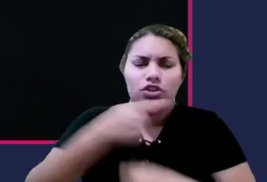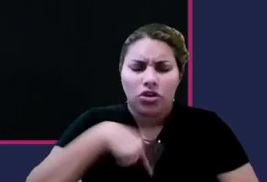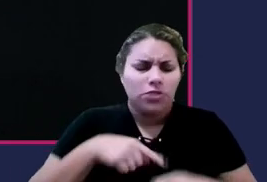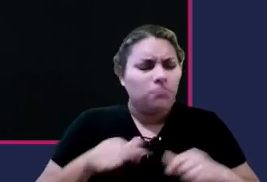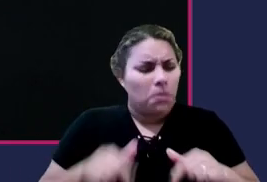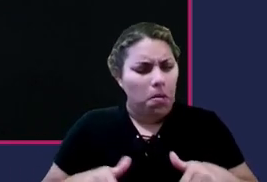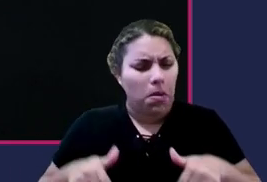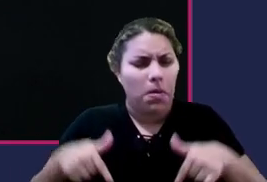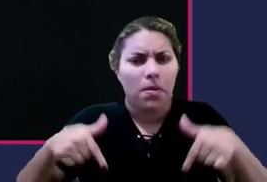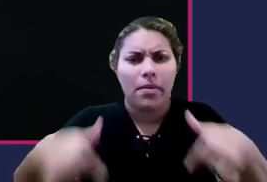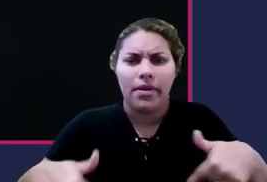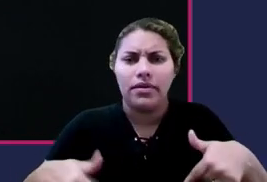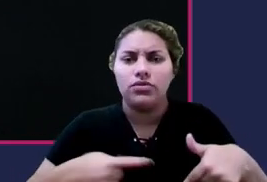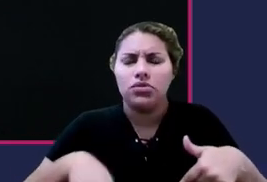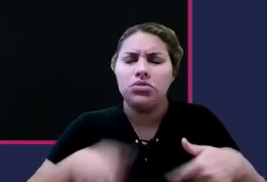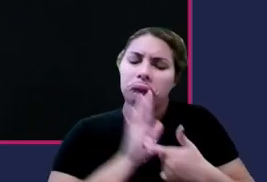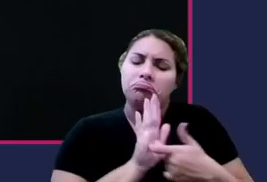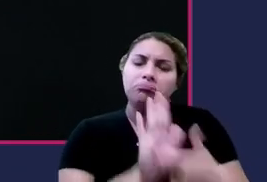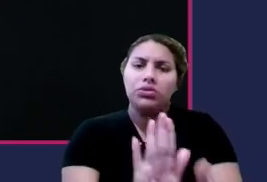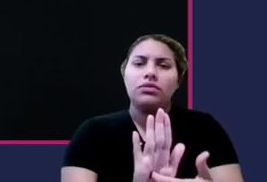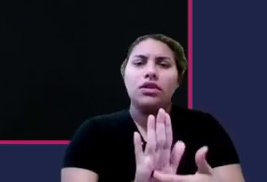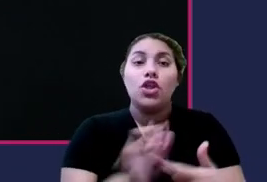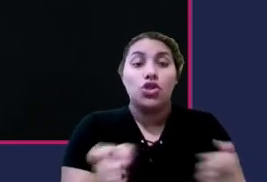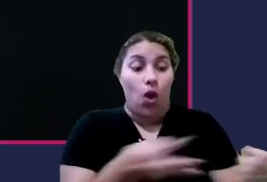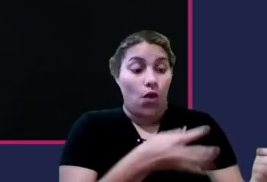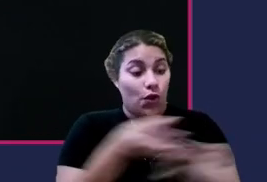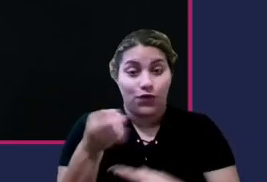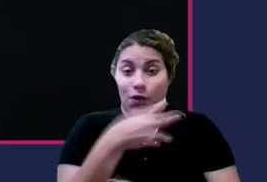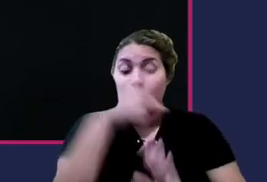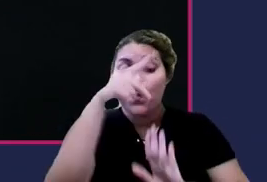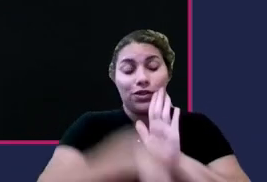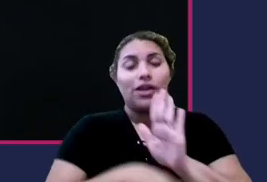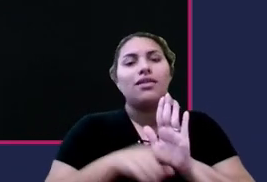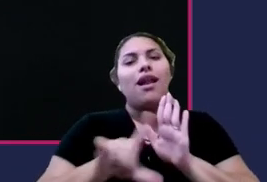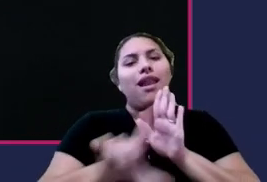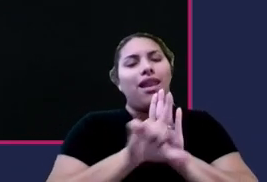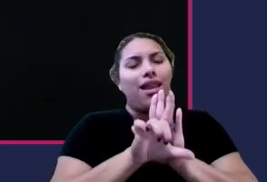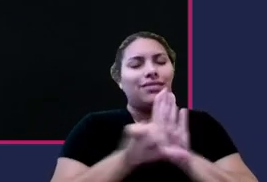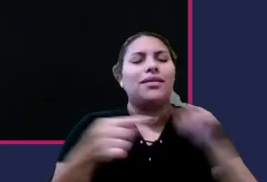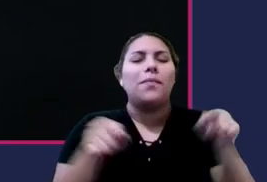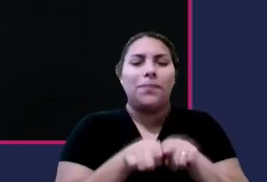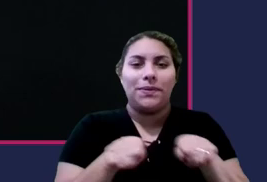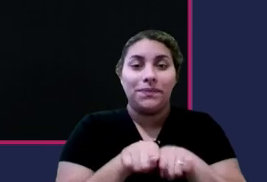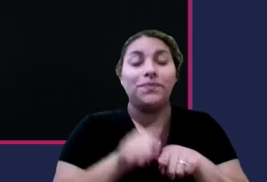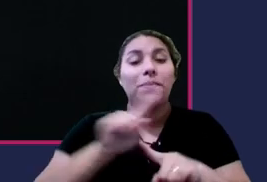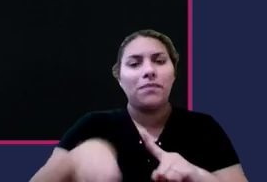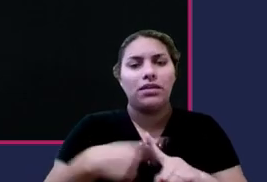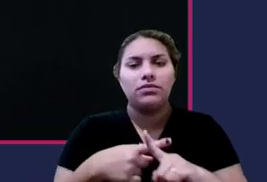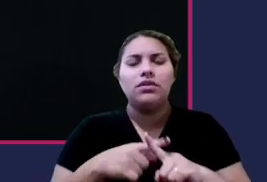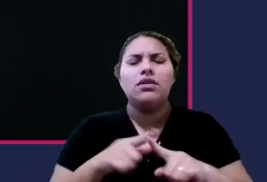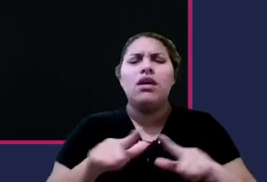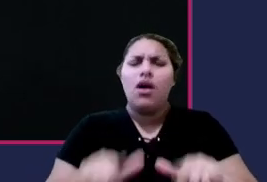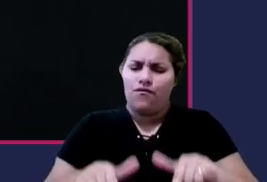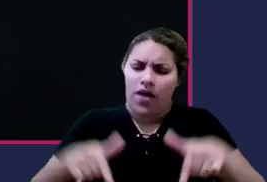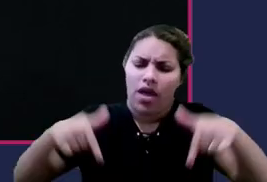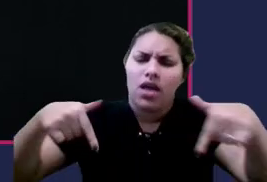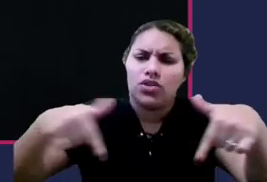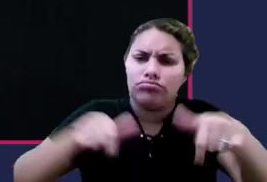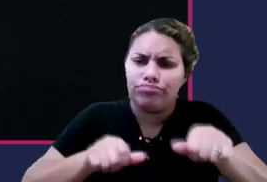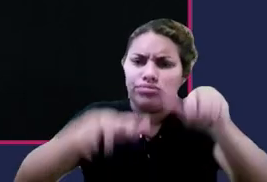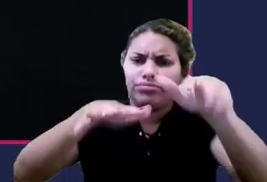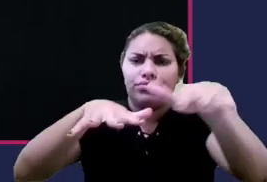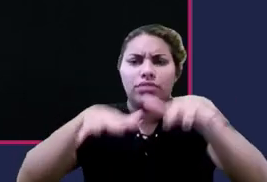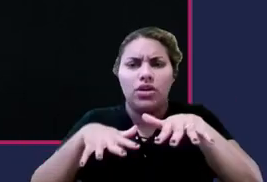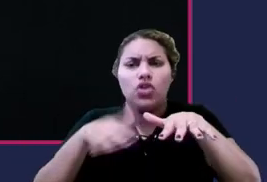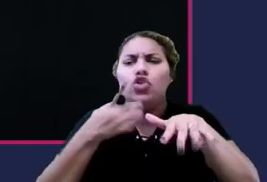trials, and also we managed to will be able to present new projects or new bills. This